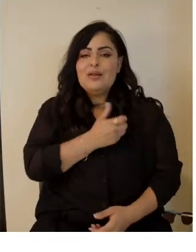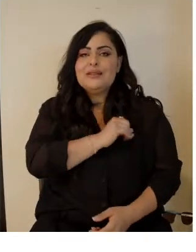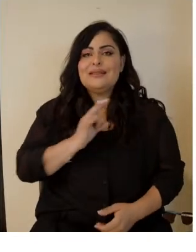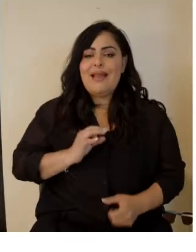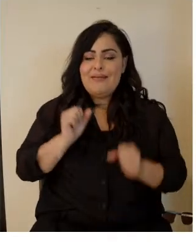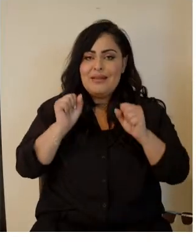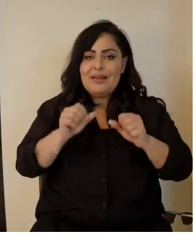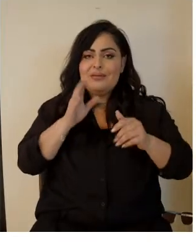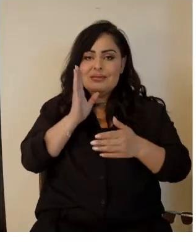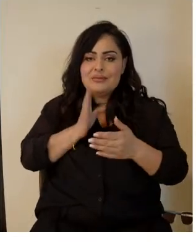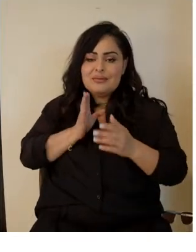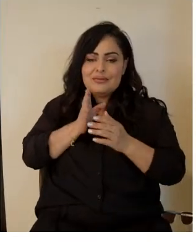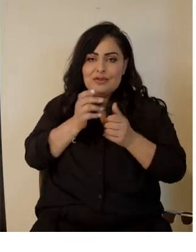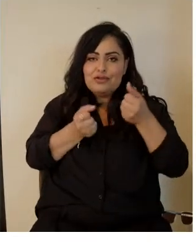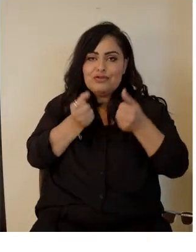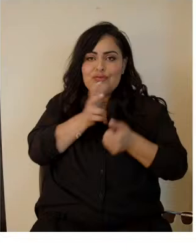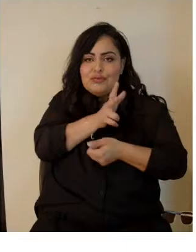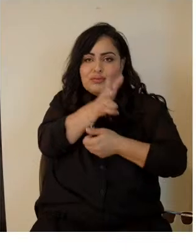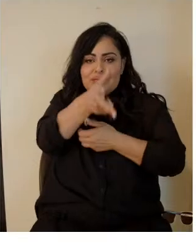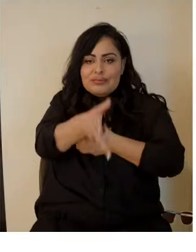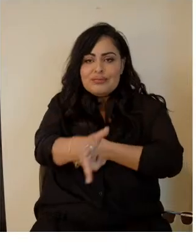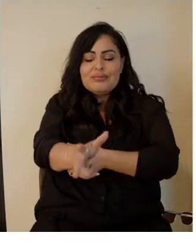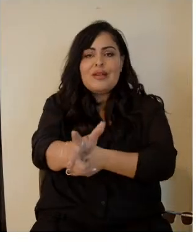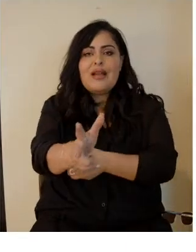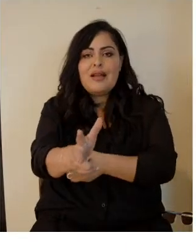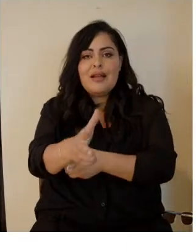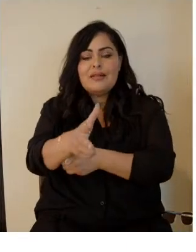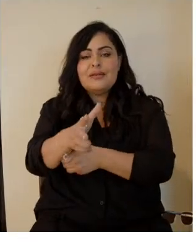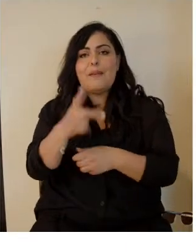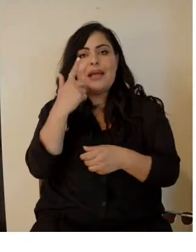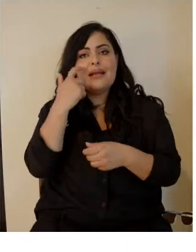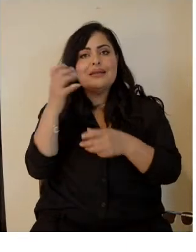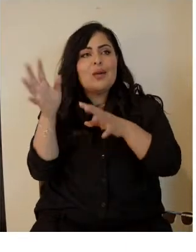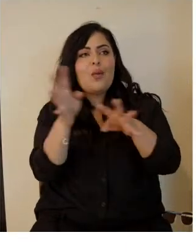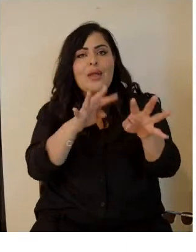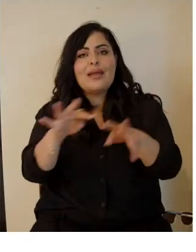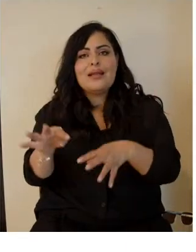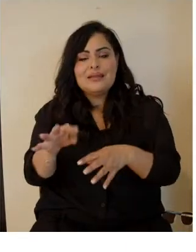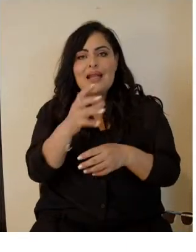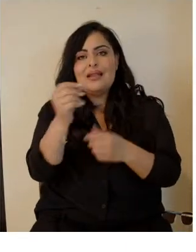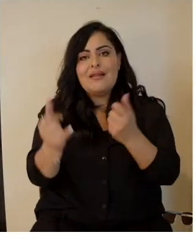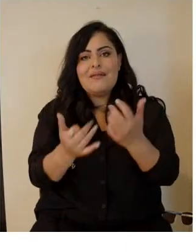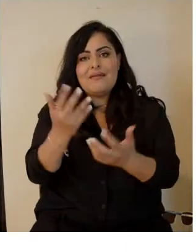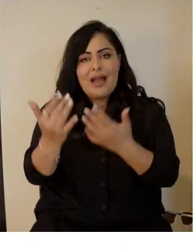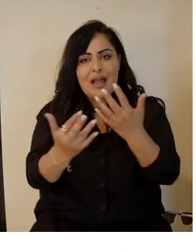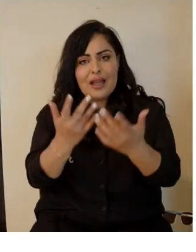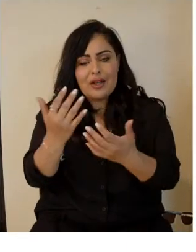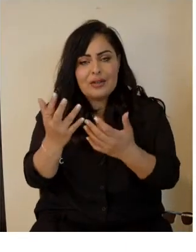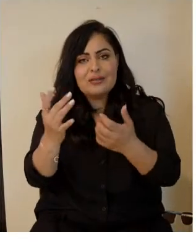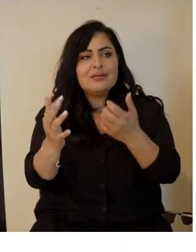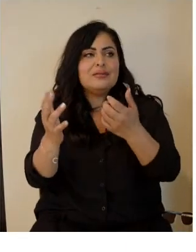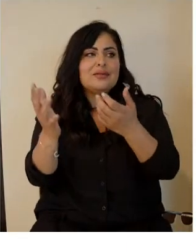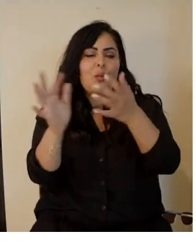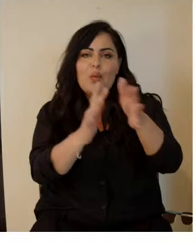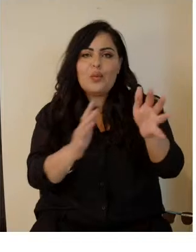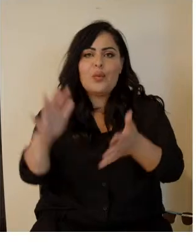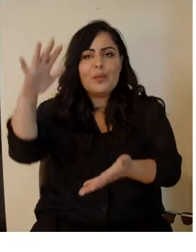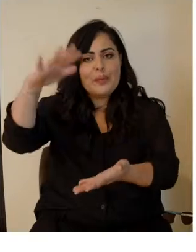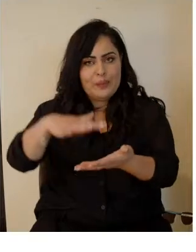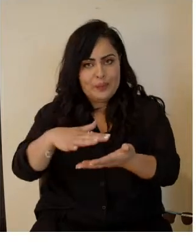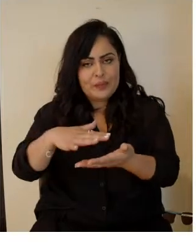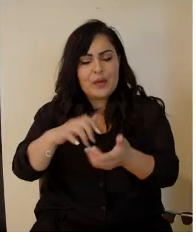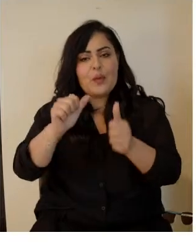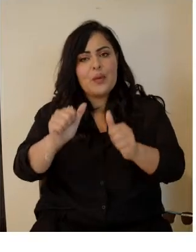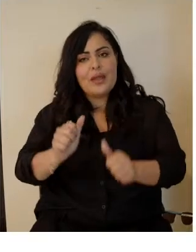fire's edge because the fire is not burning super intensely. It's active, but it's really not pushing them, so it's giving them opportunities to